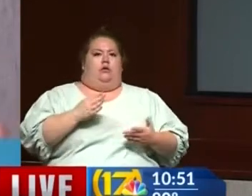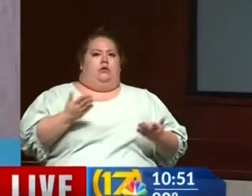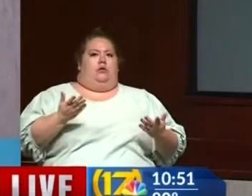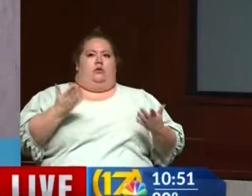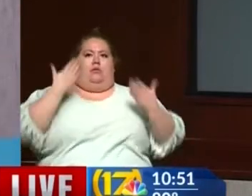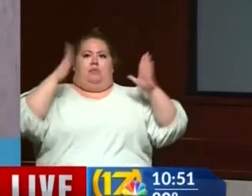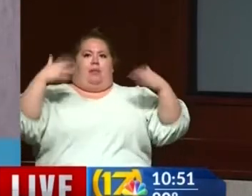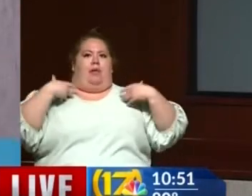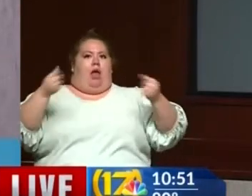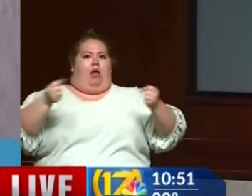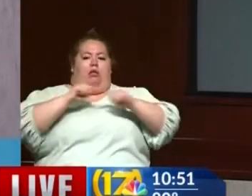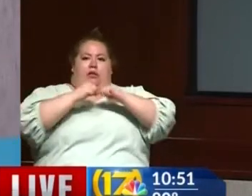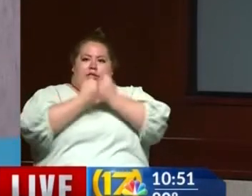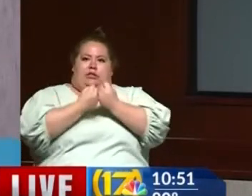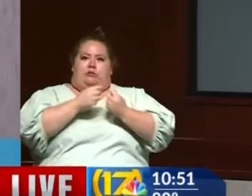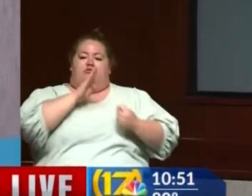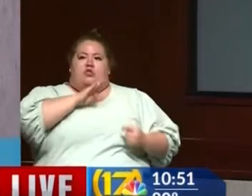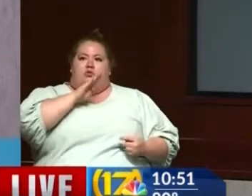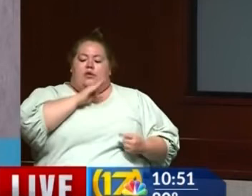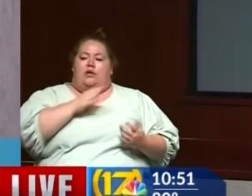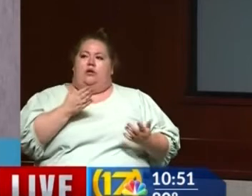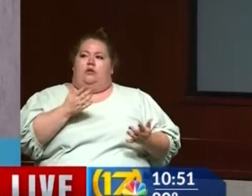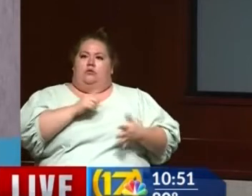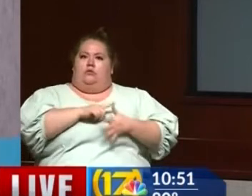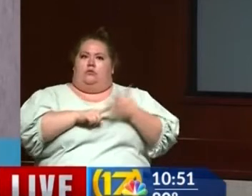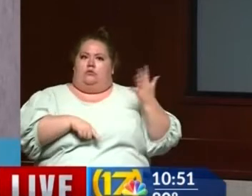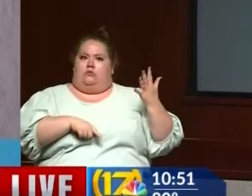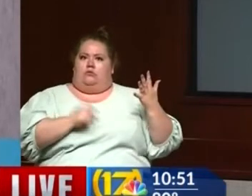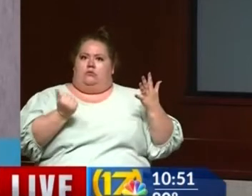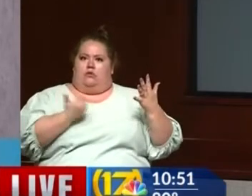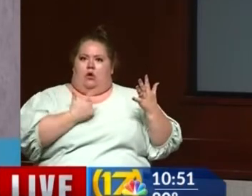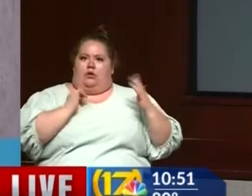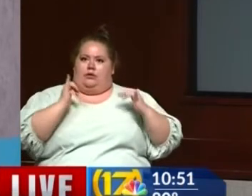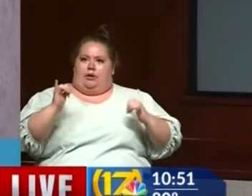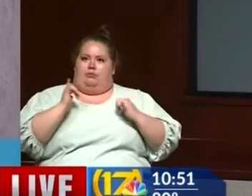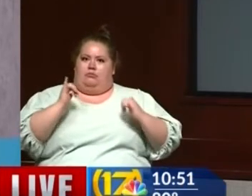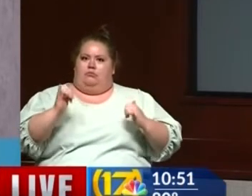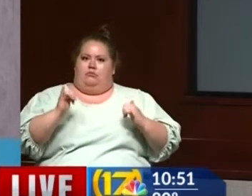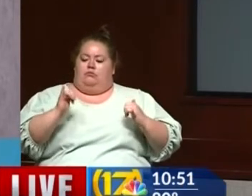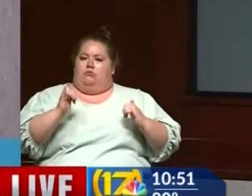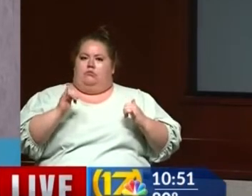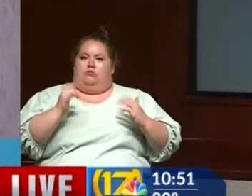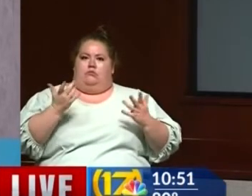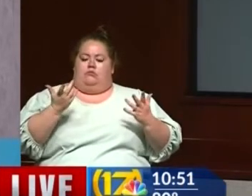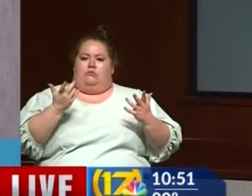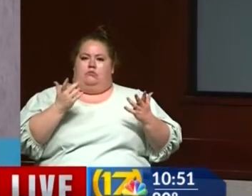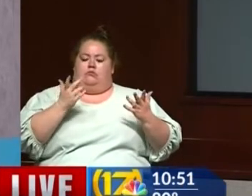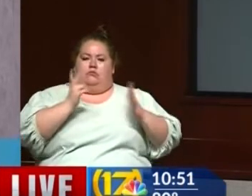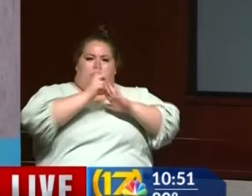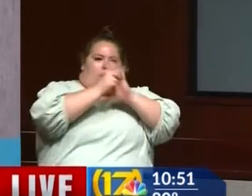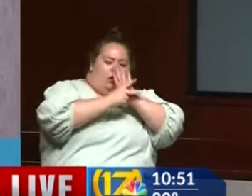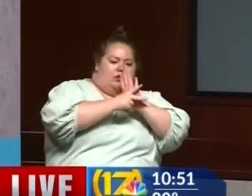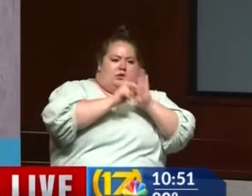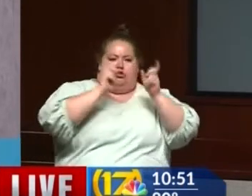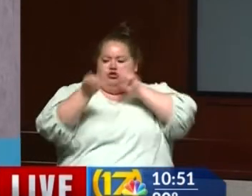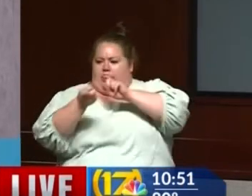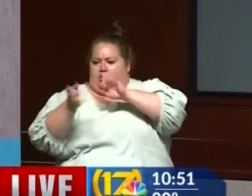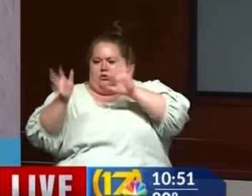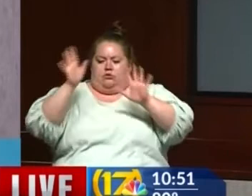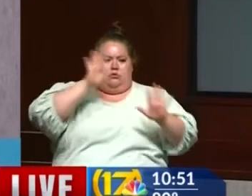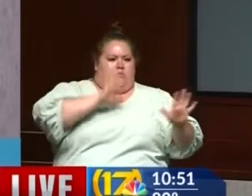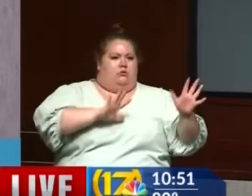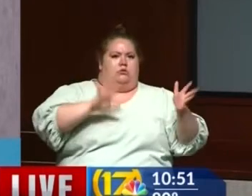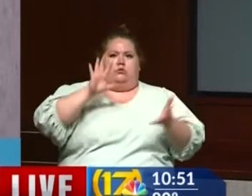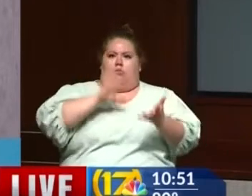public health team is frustrated. There are mixed messages. There are differences of opinion